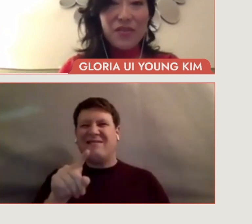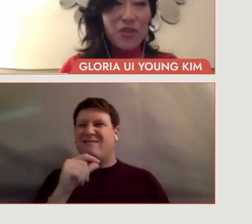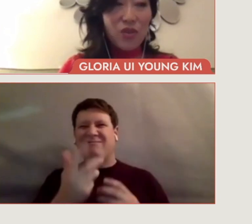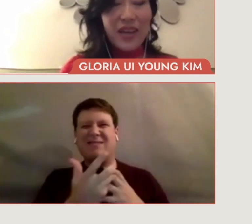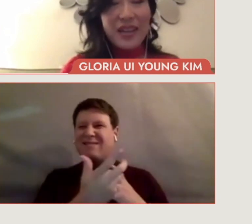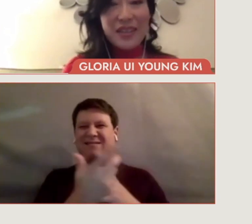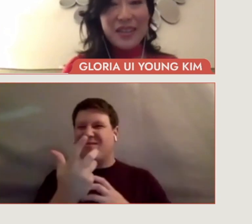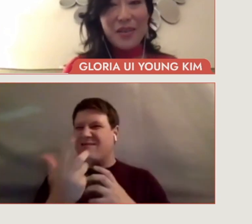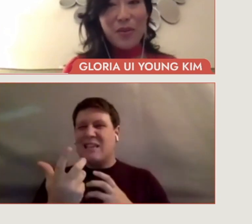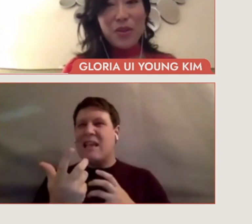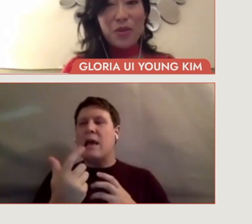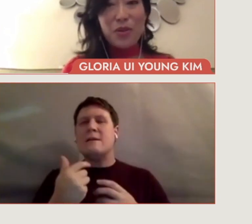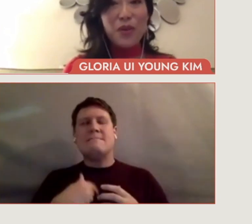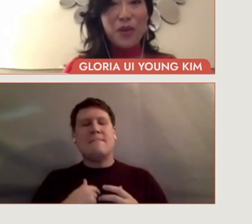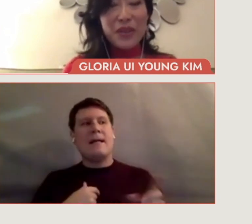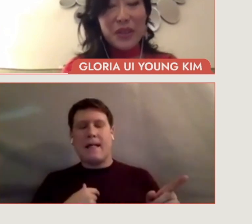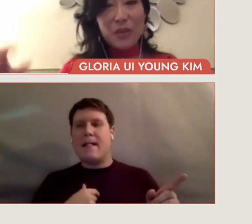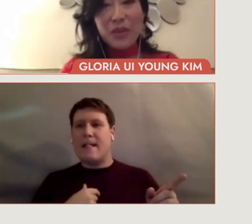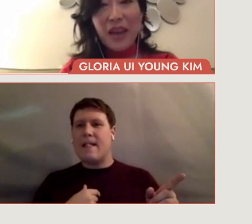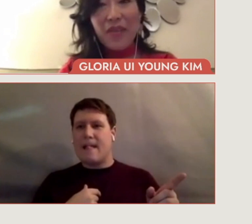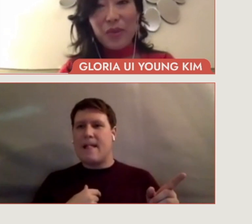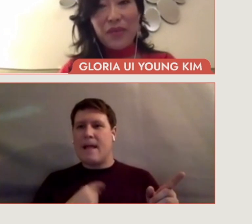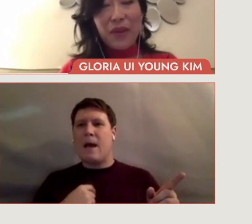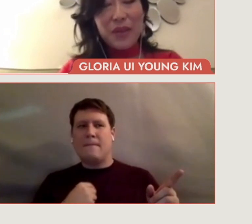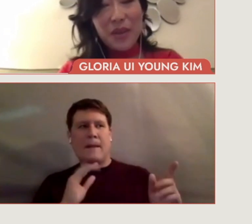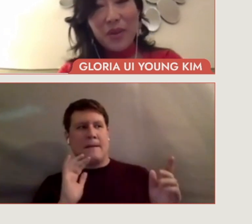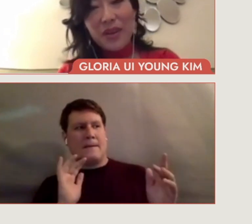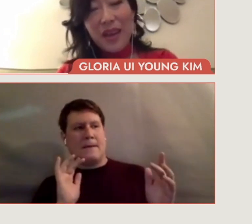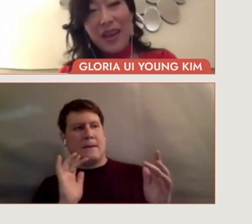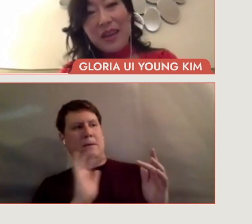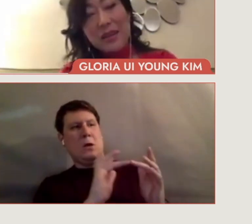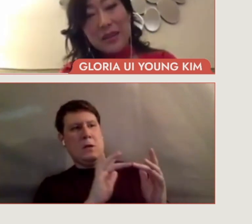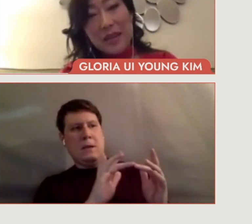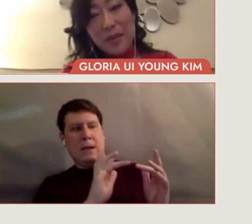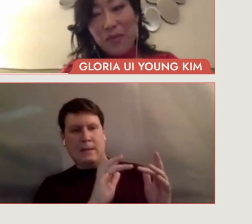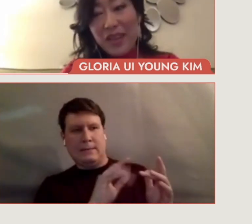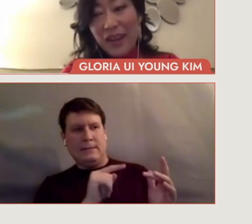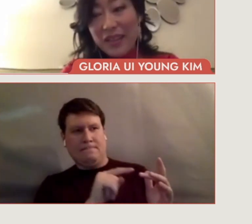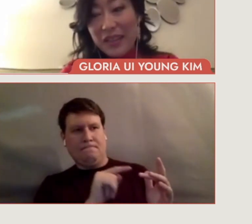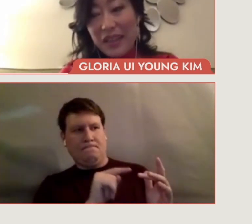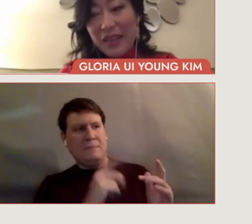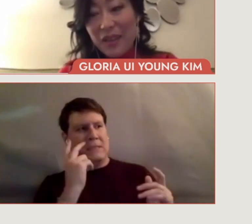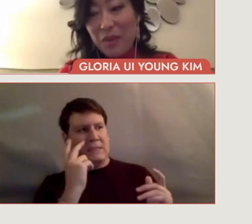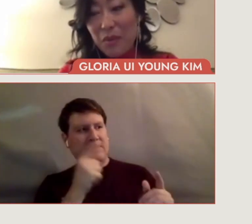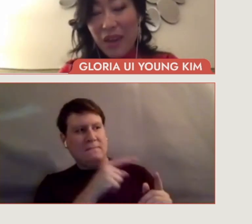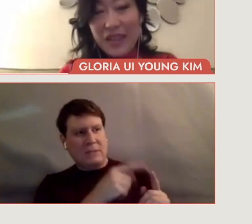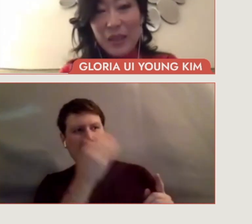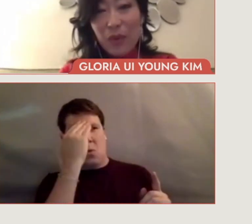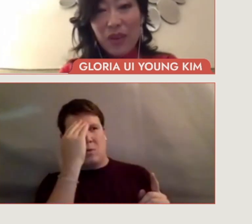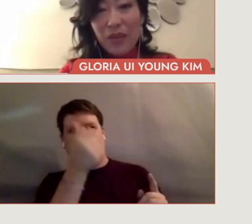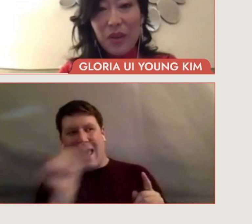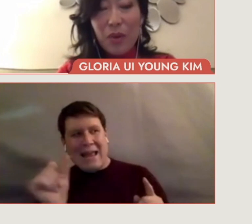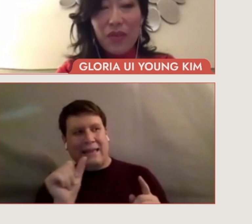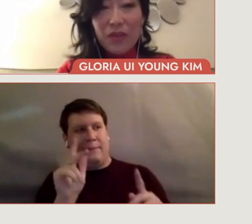have tried, you know, to turn over all these stones and haven't really found anyone. And he emailed me back and he